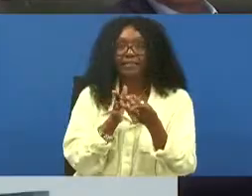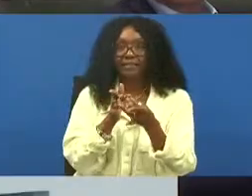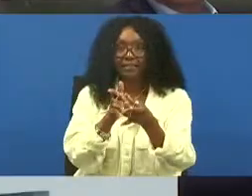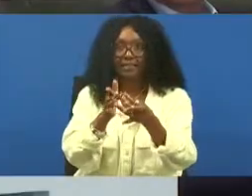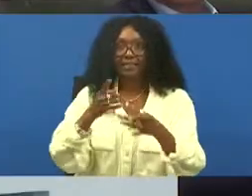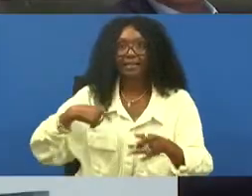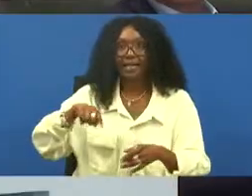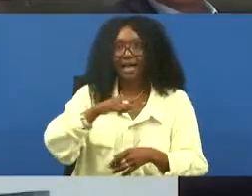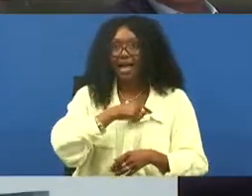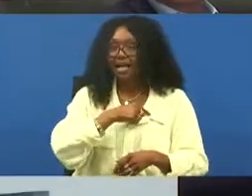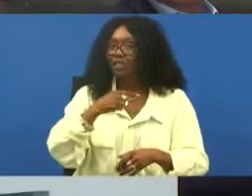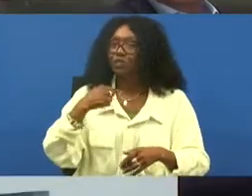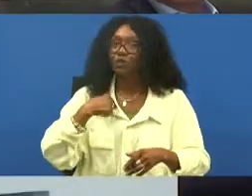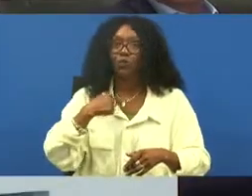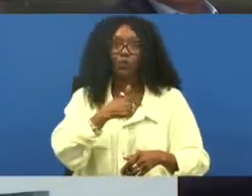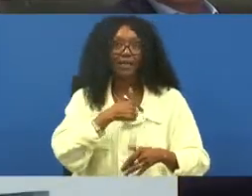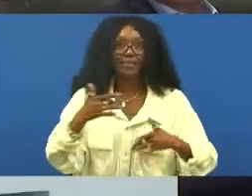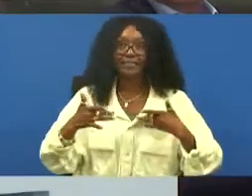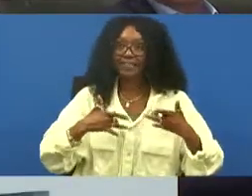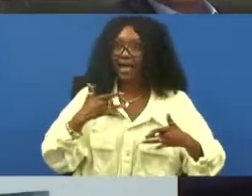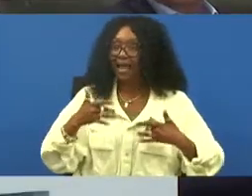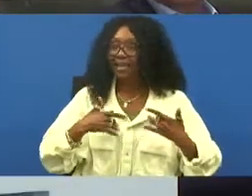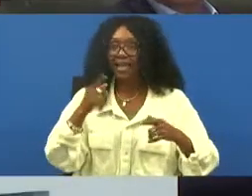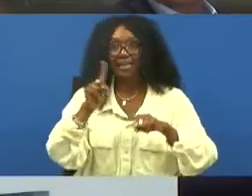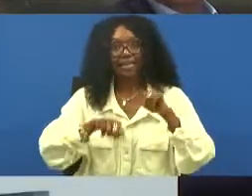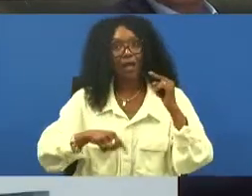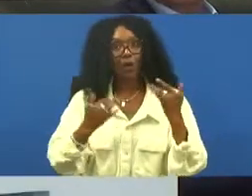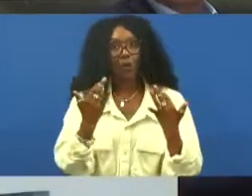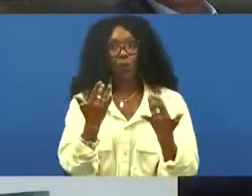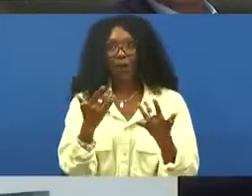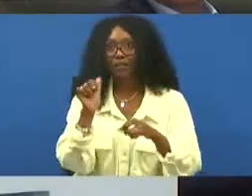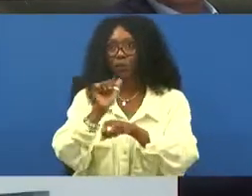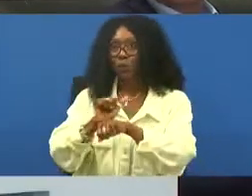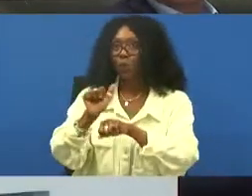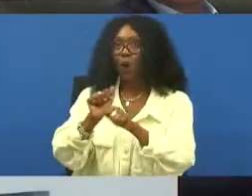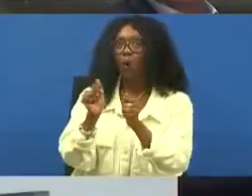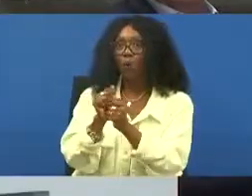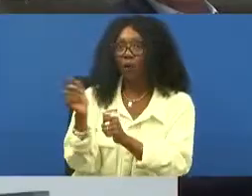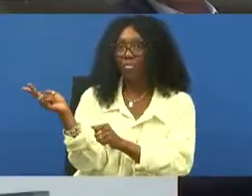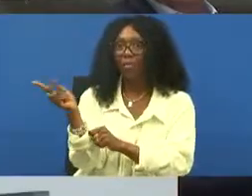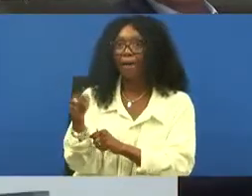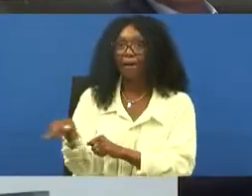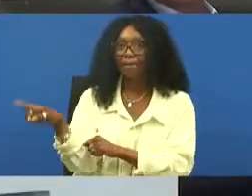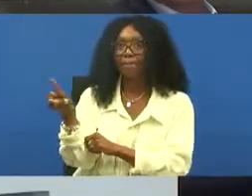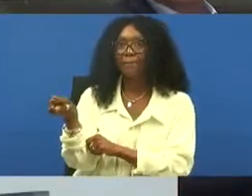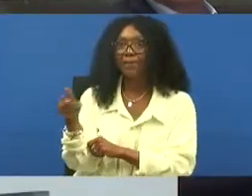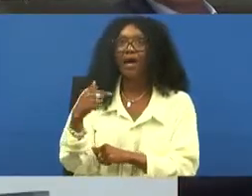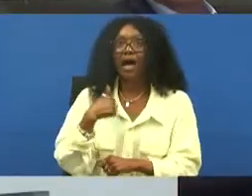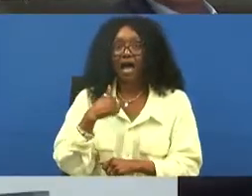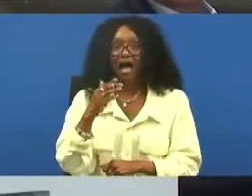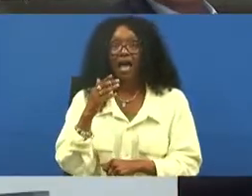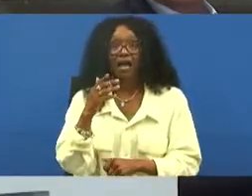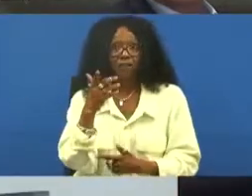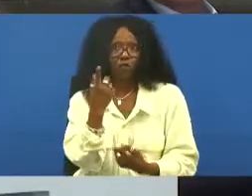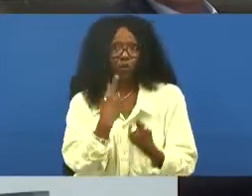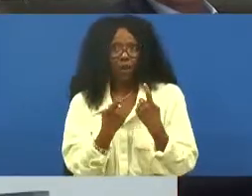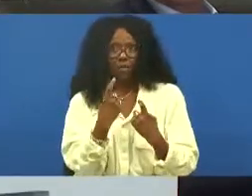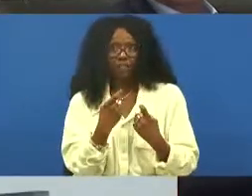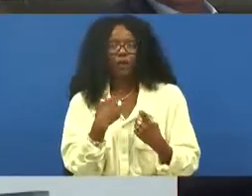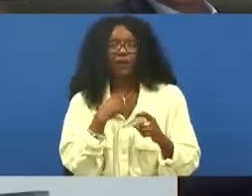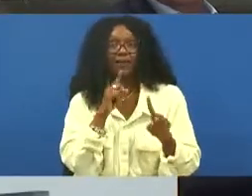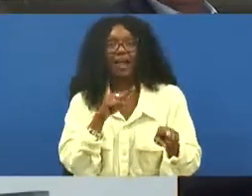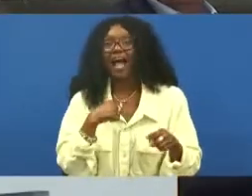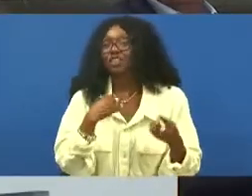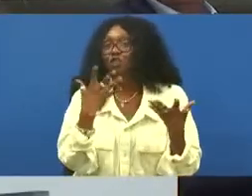in and get to work with them. And if you guys have any questions or anything for me, I'll be glad to answer, but I just wanted to make